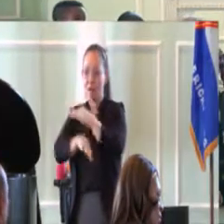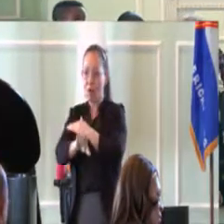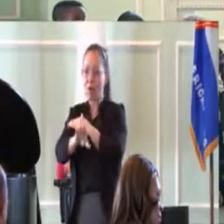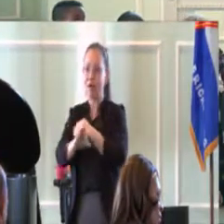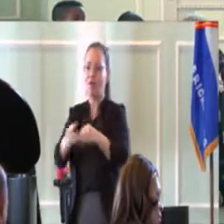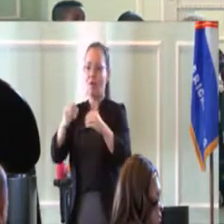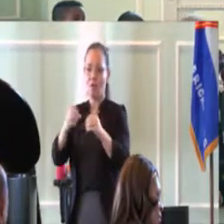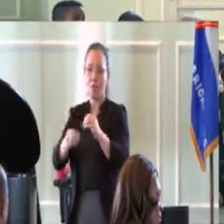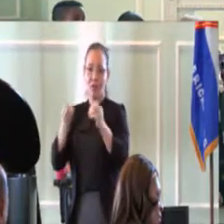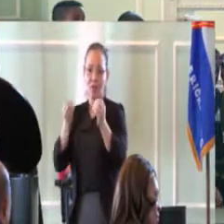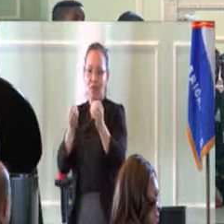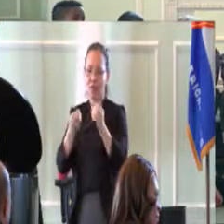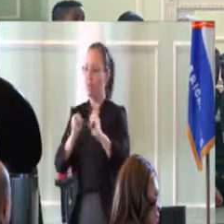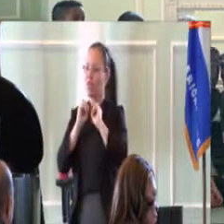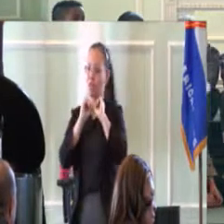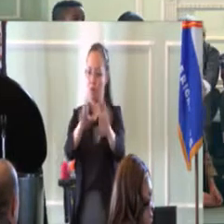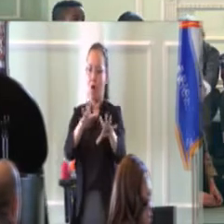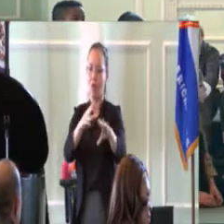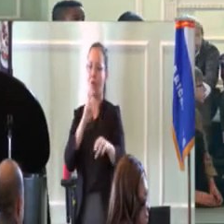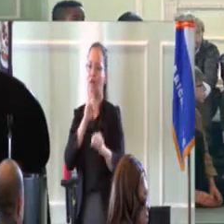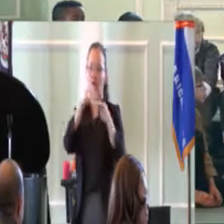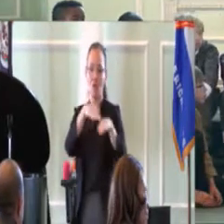river.